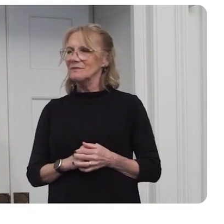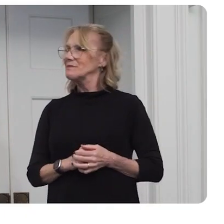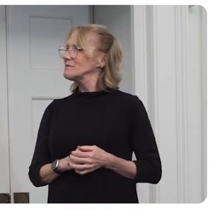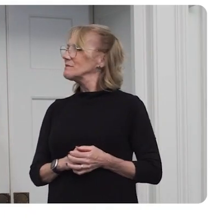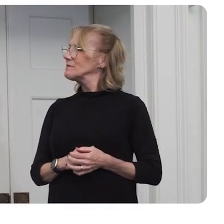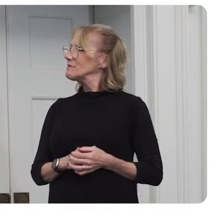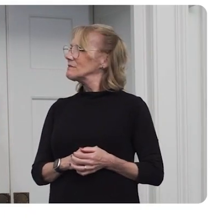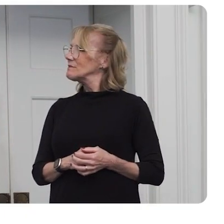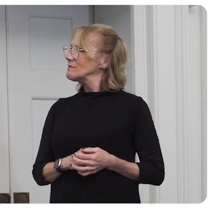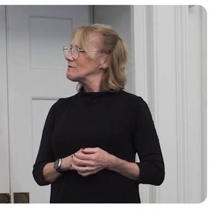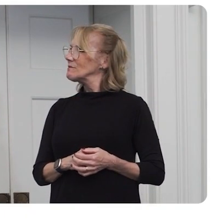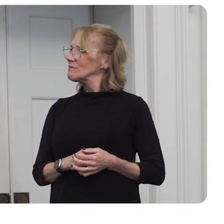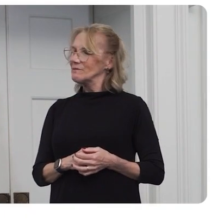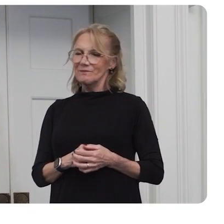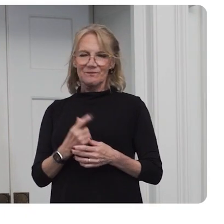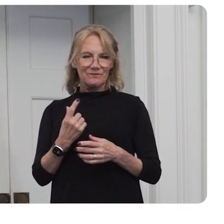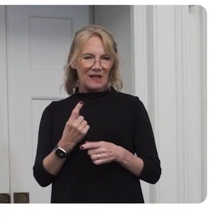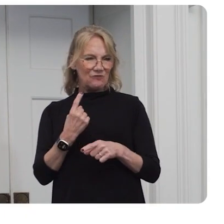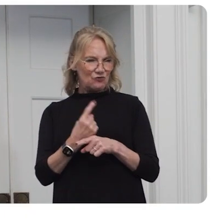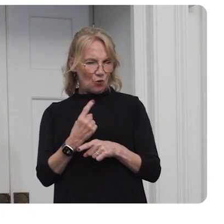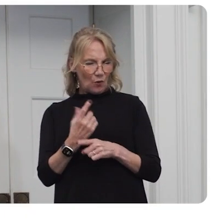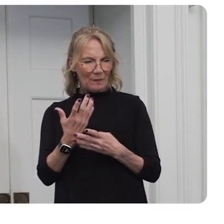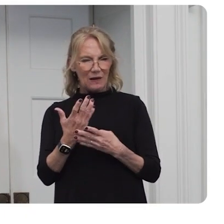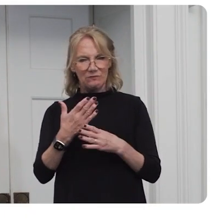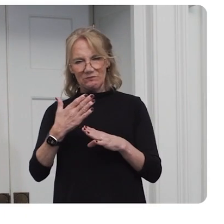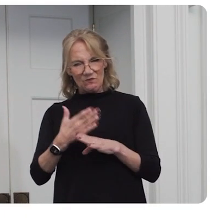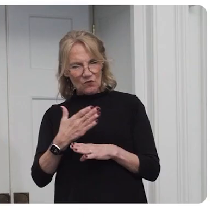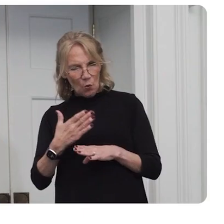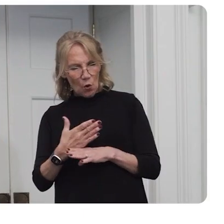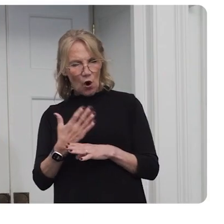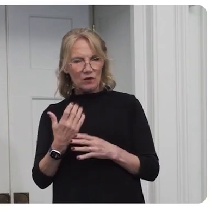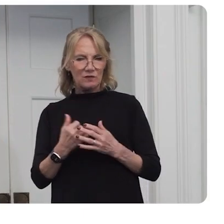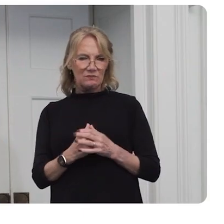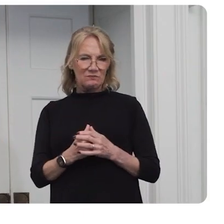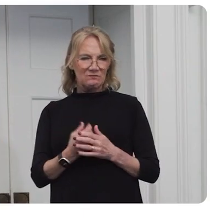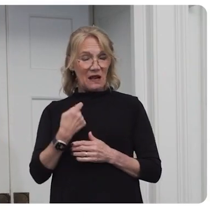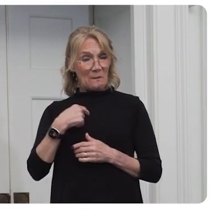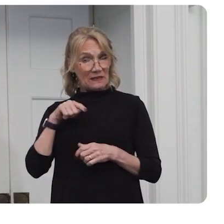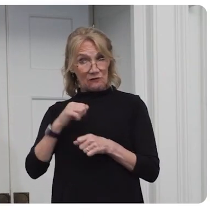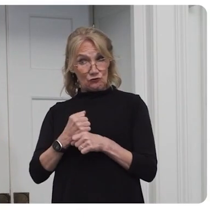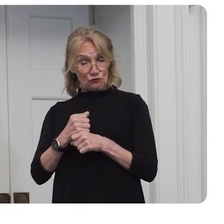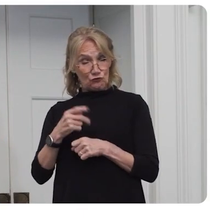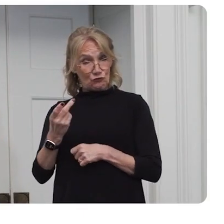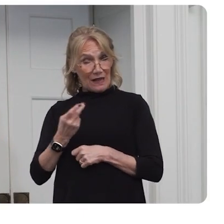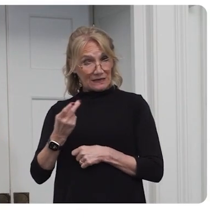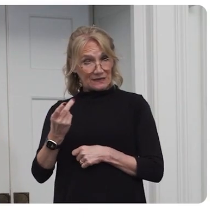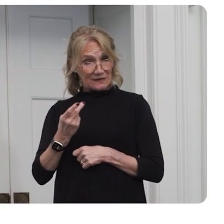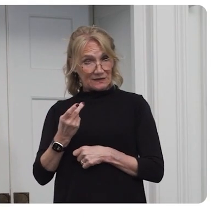as discuss and sort of talk about the work itself. Yeah, obviously, me and